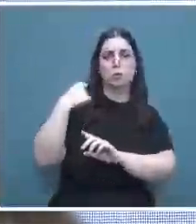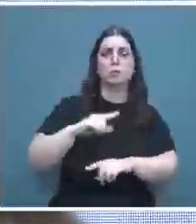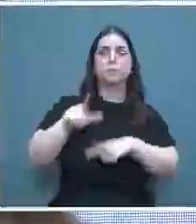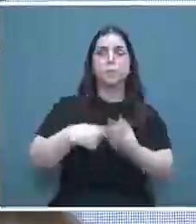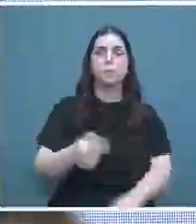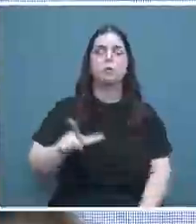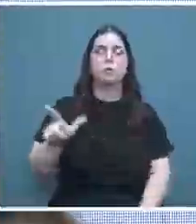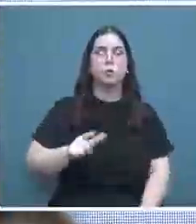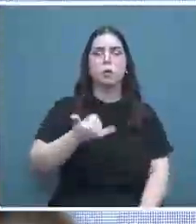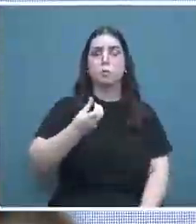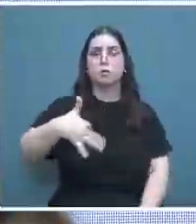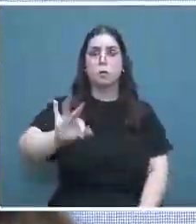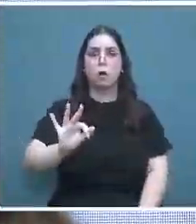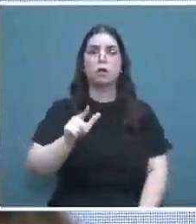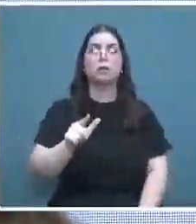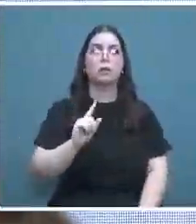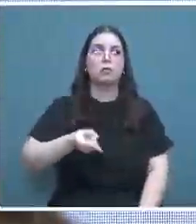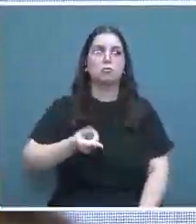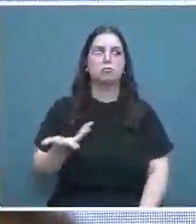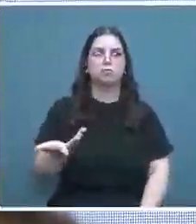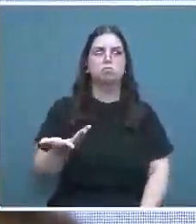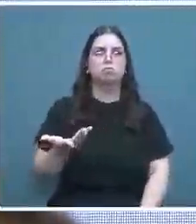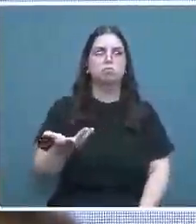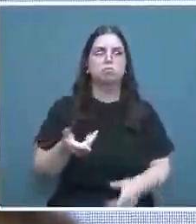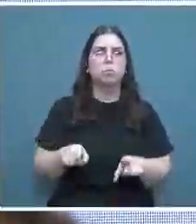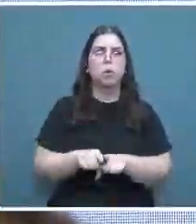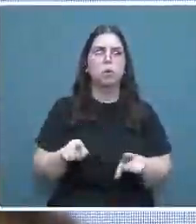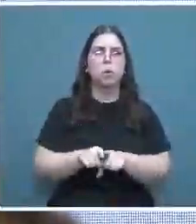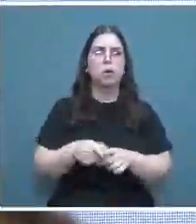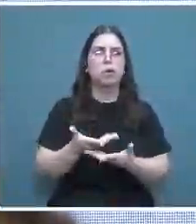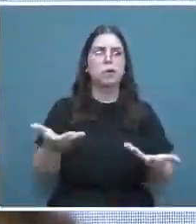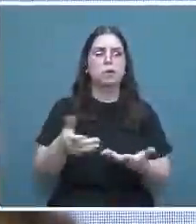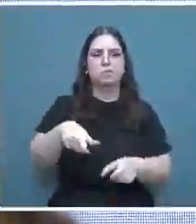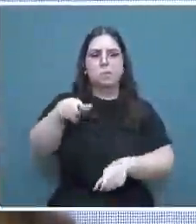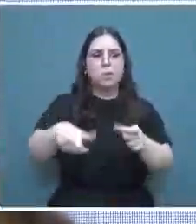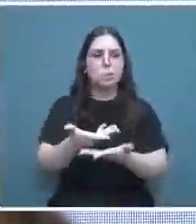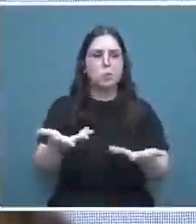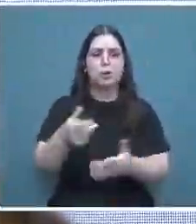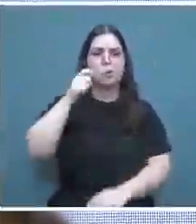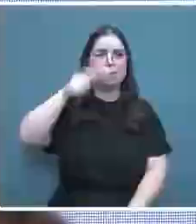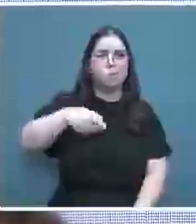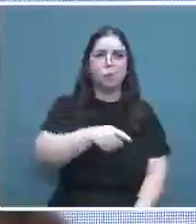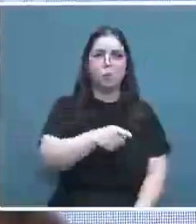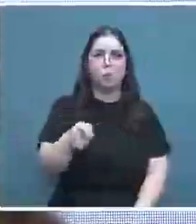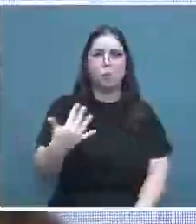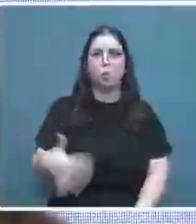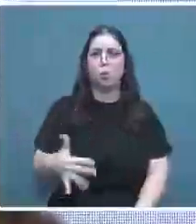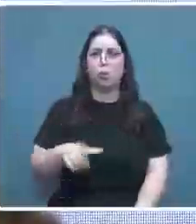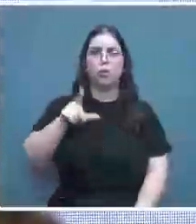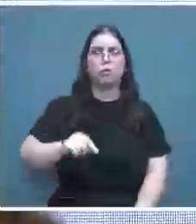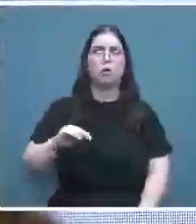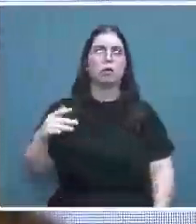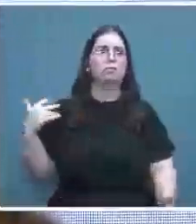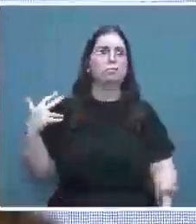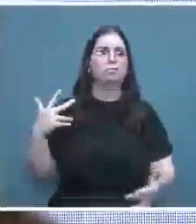July 2024 actually is a dateless month for civilians in Ukraine. And since start of the large-scale